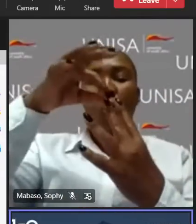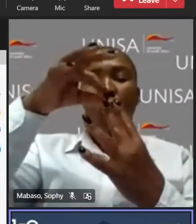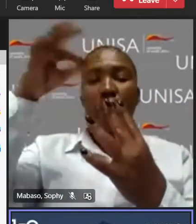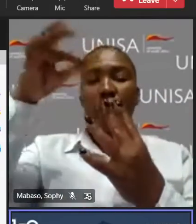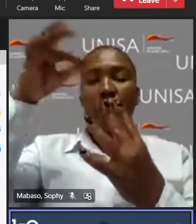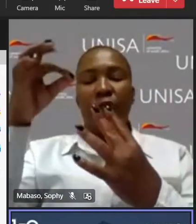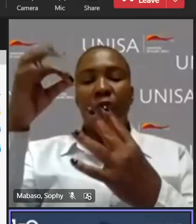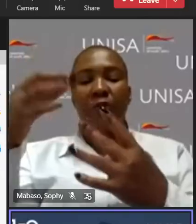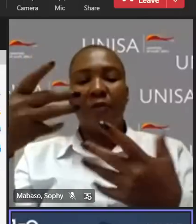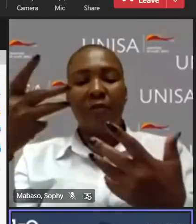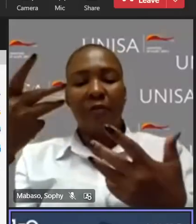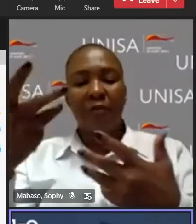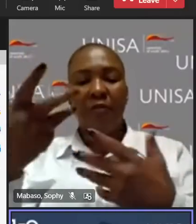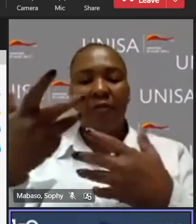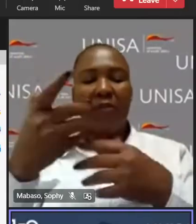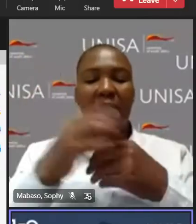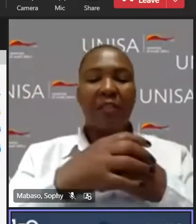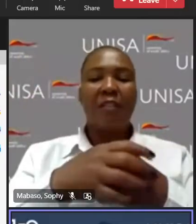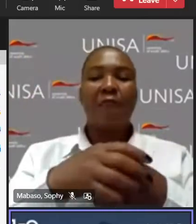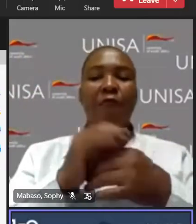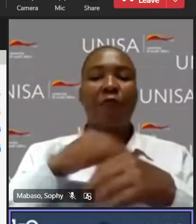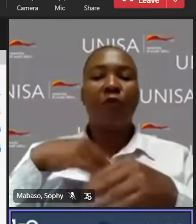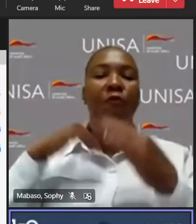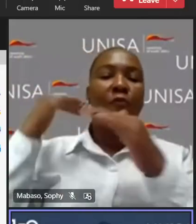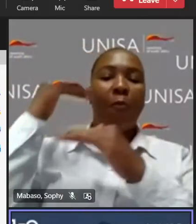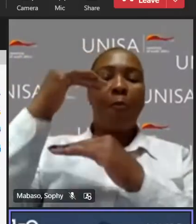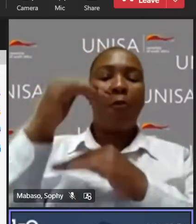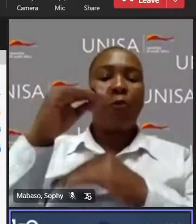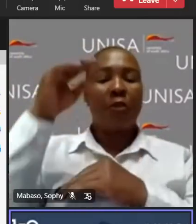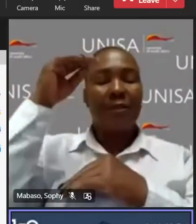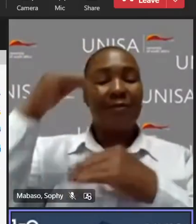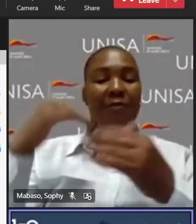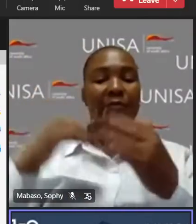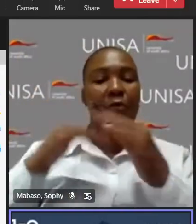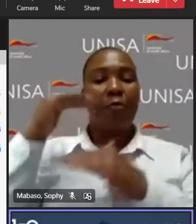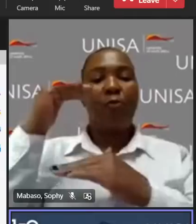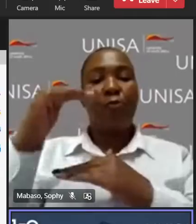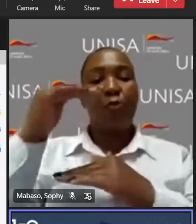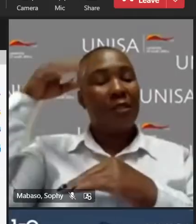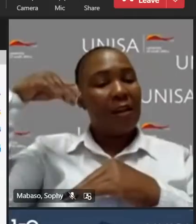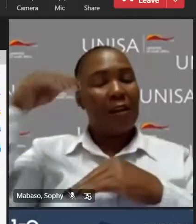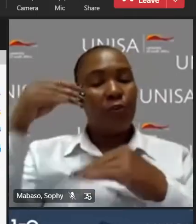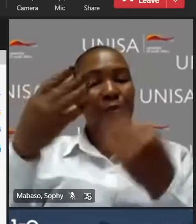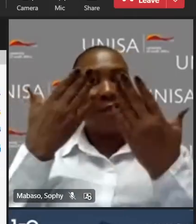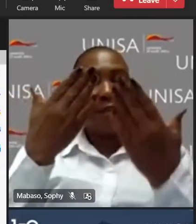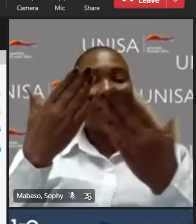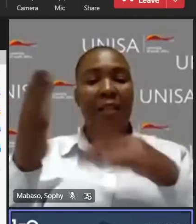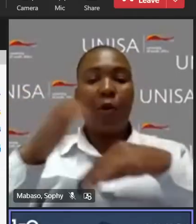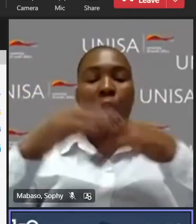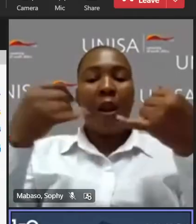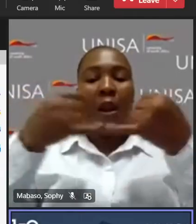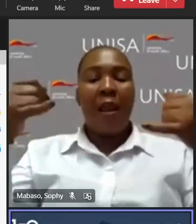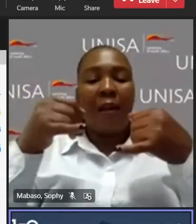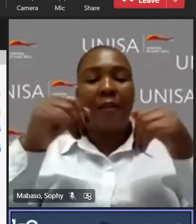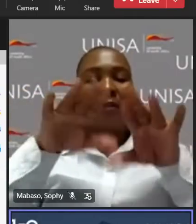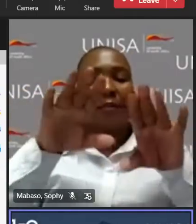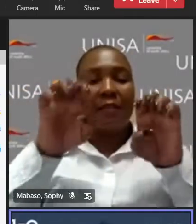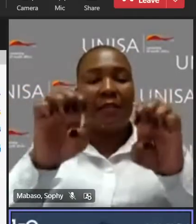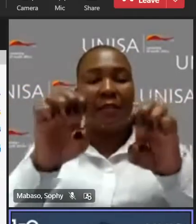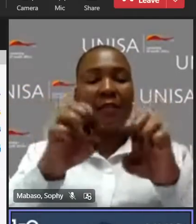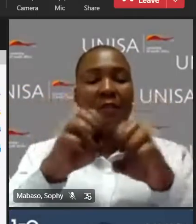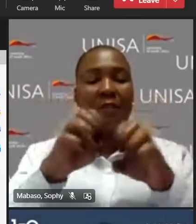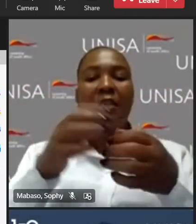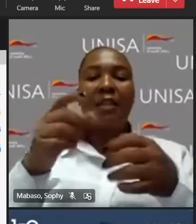applicable, only thesis, that's for postgraduate studies, and online exams. Click on